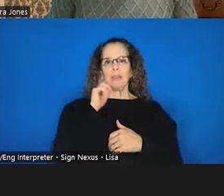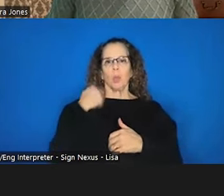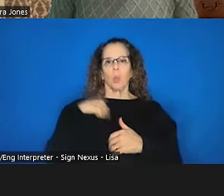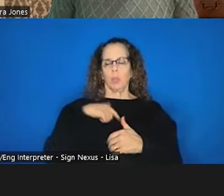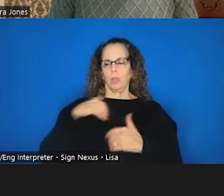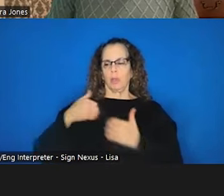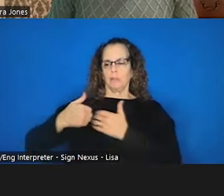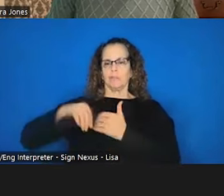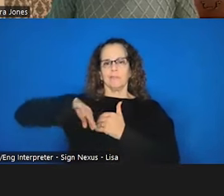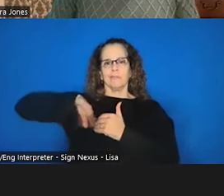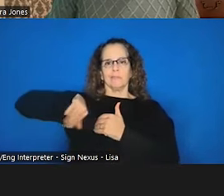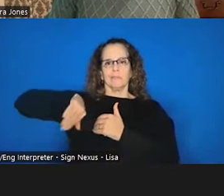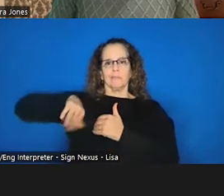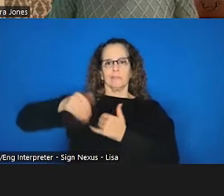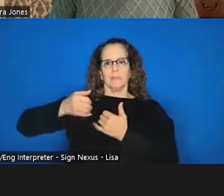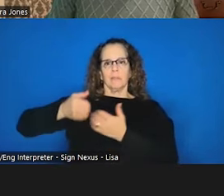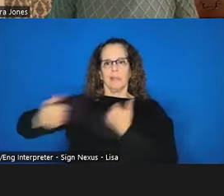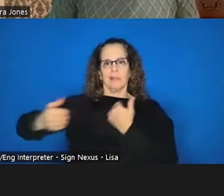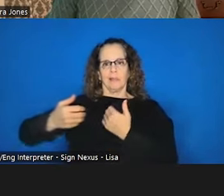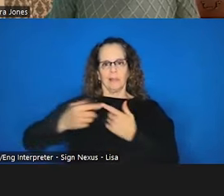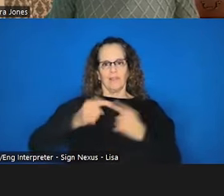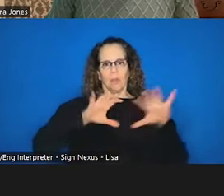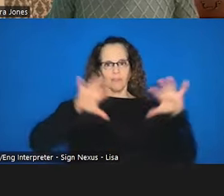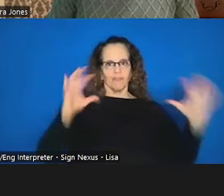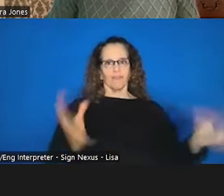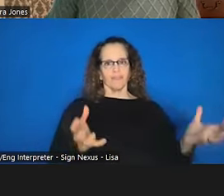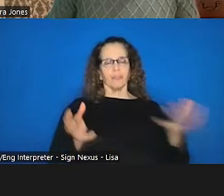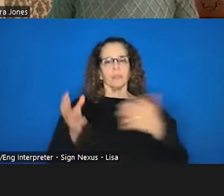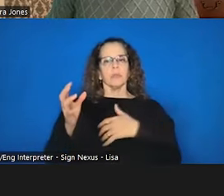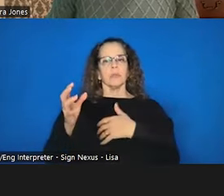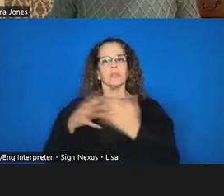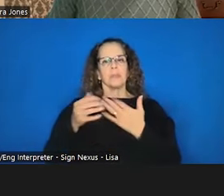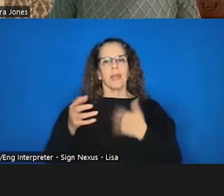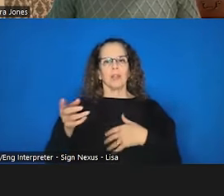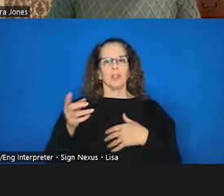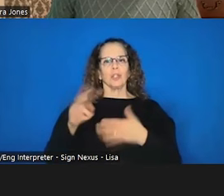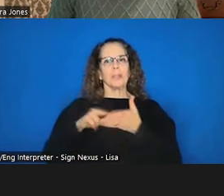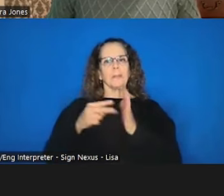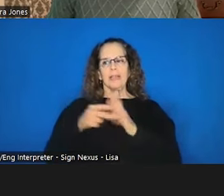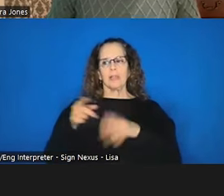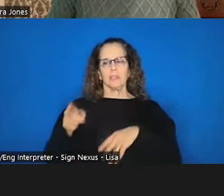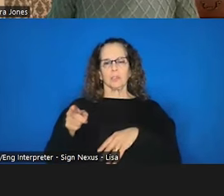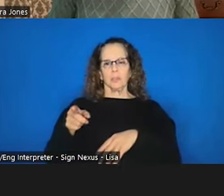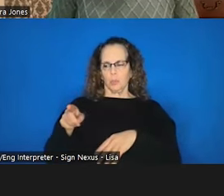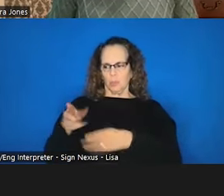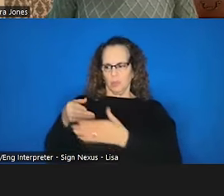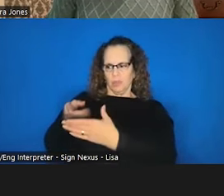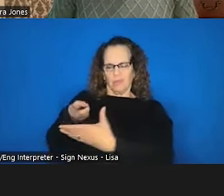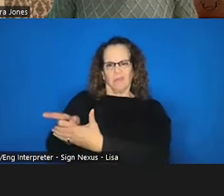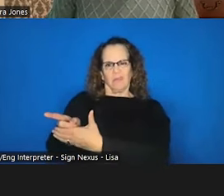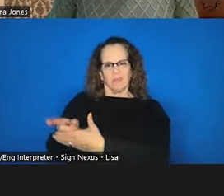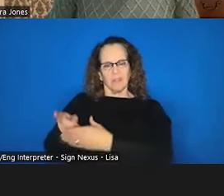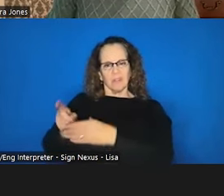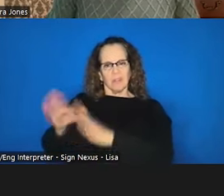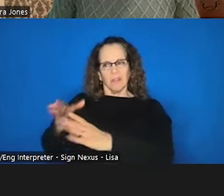of what you are already executing or solving for, you're compounding marginalization and doing harm and committing violence, right?